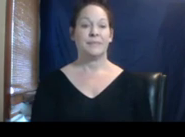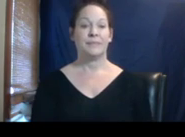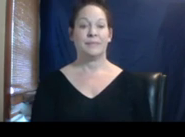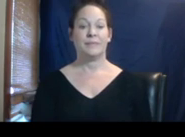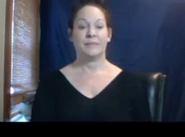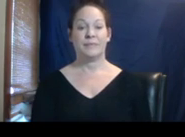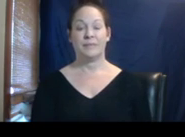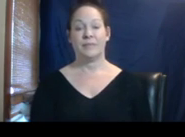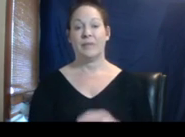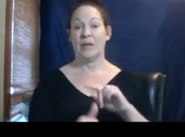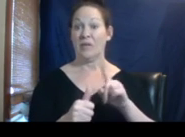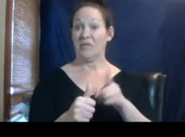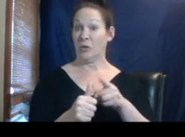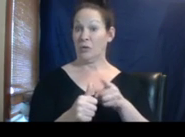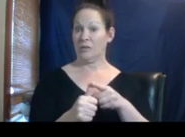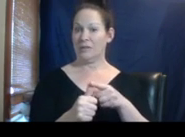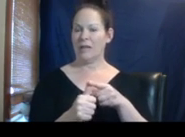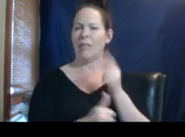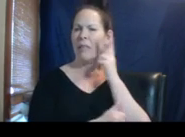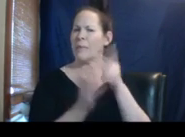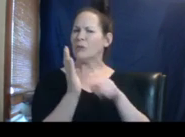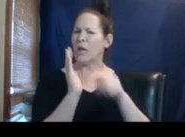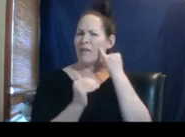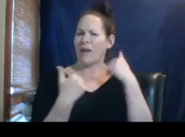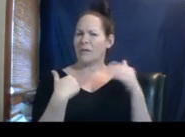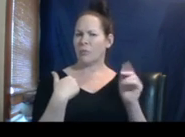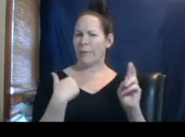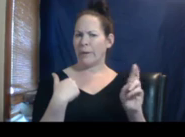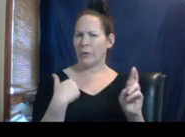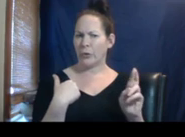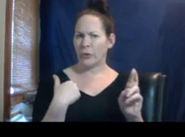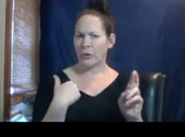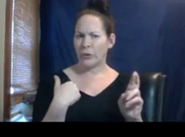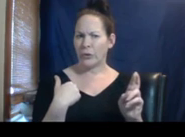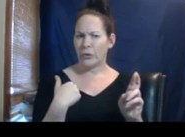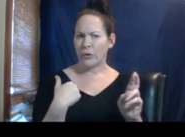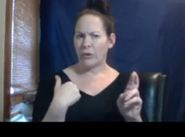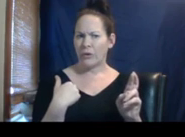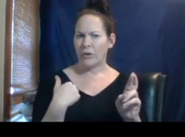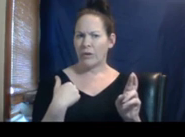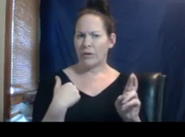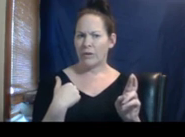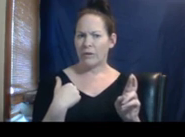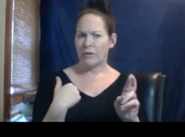going to first see if it has a remainder. So does this